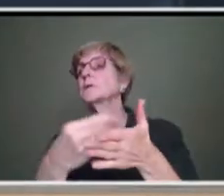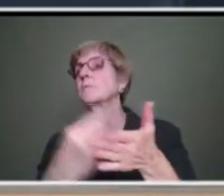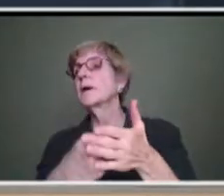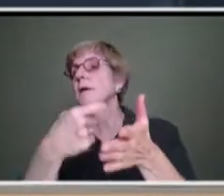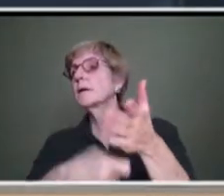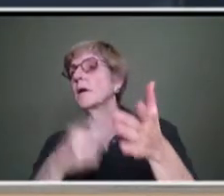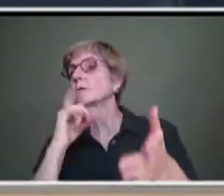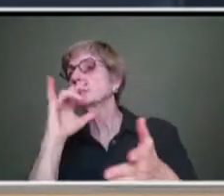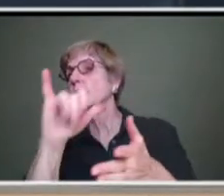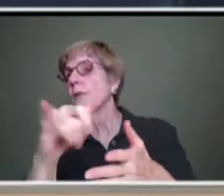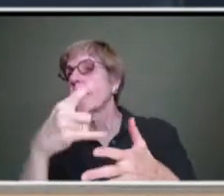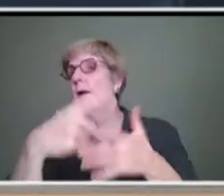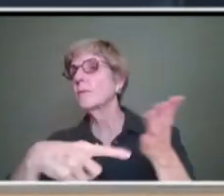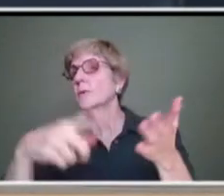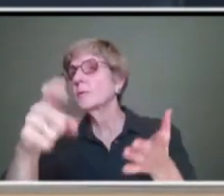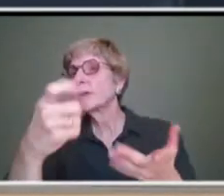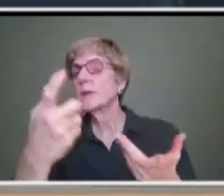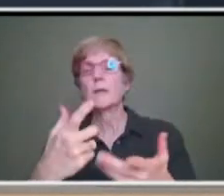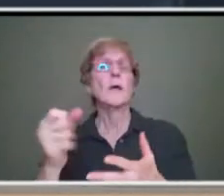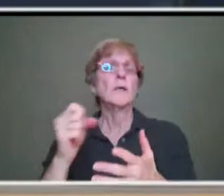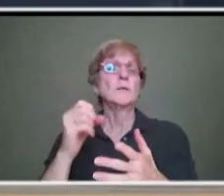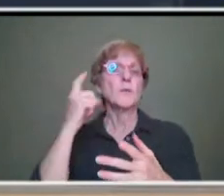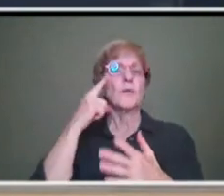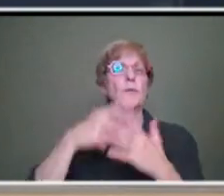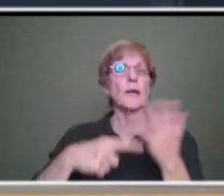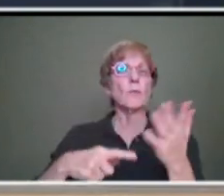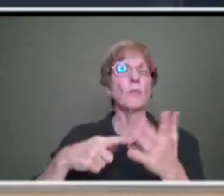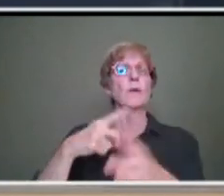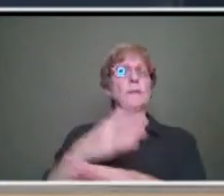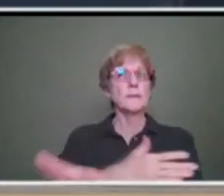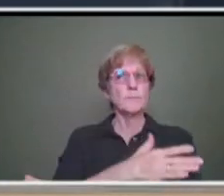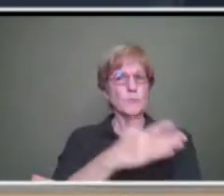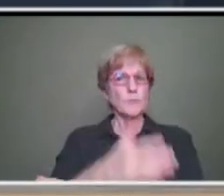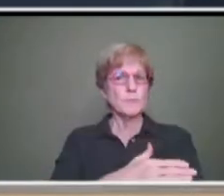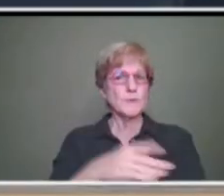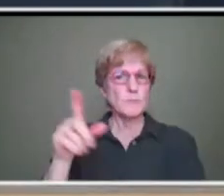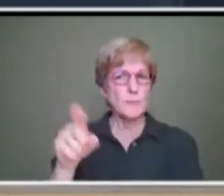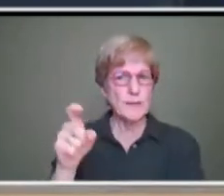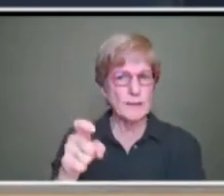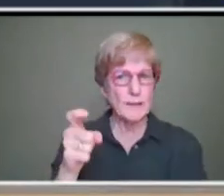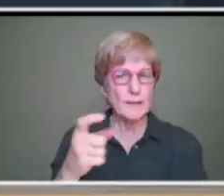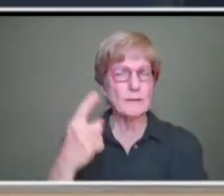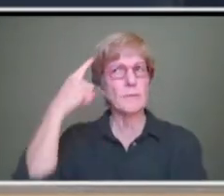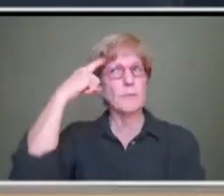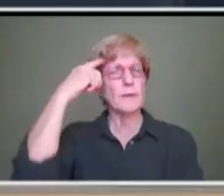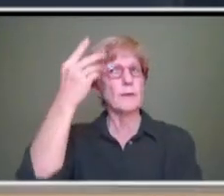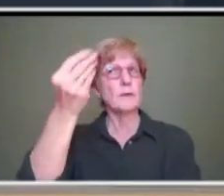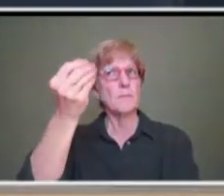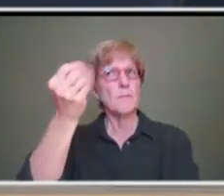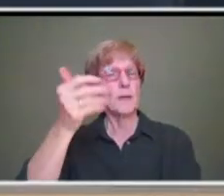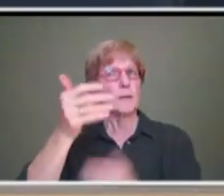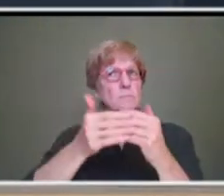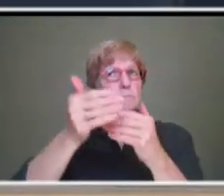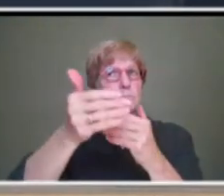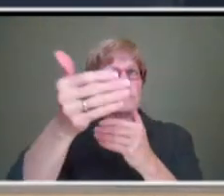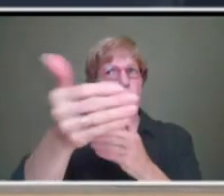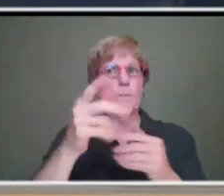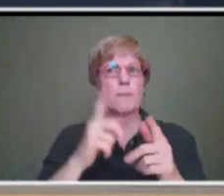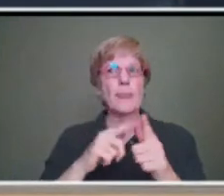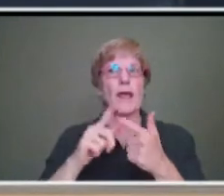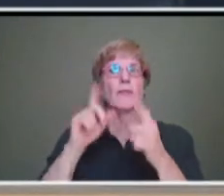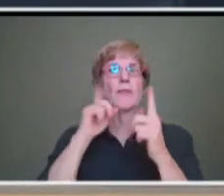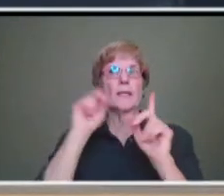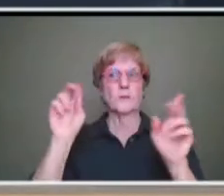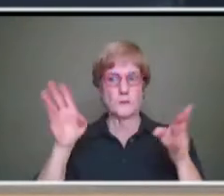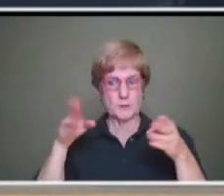looking at what types of improvements are needed from a capital perspective and then on a on a more micro perspective when